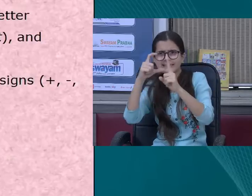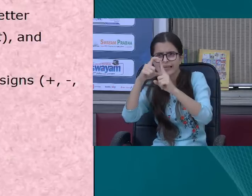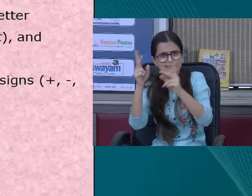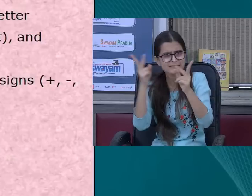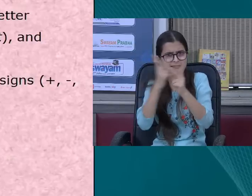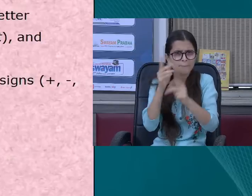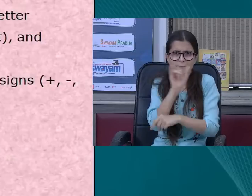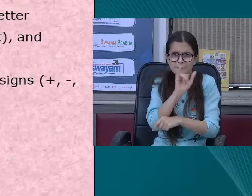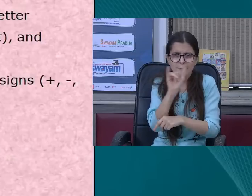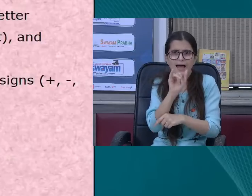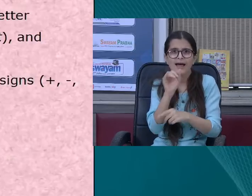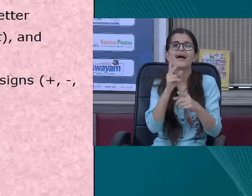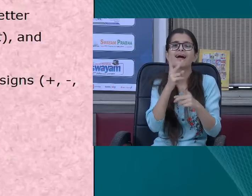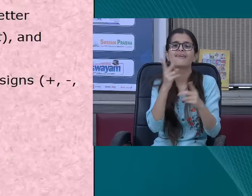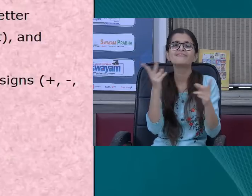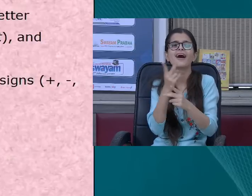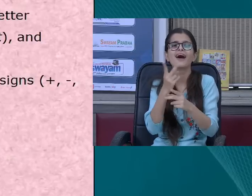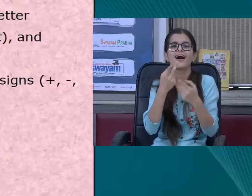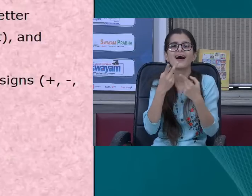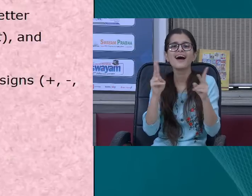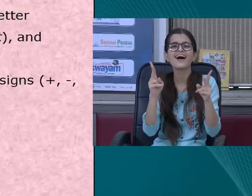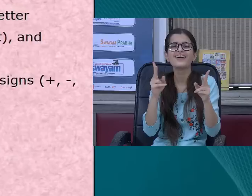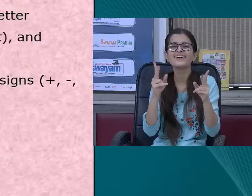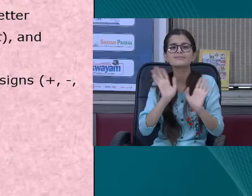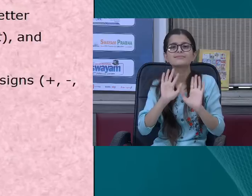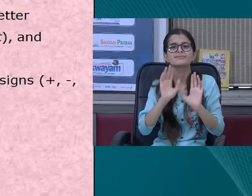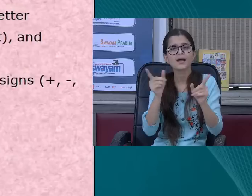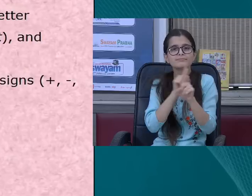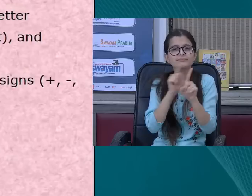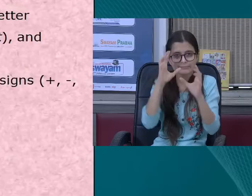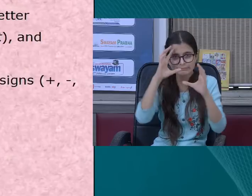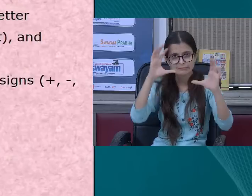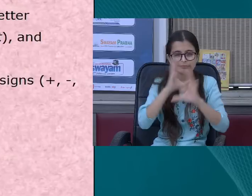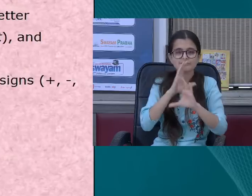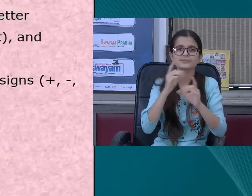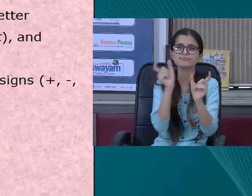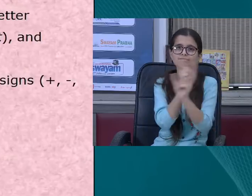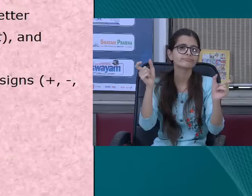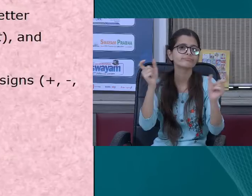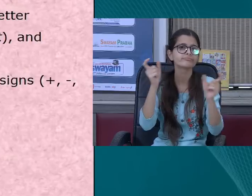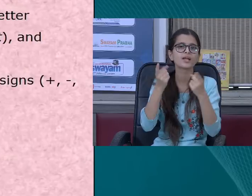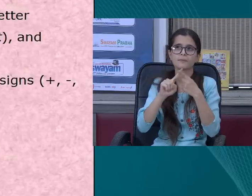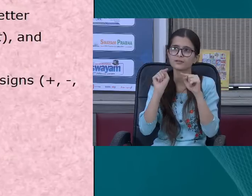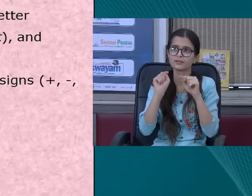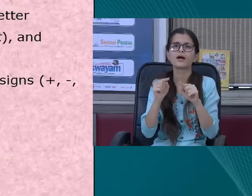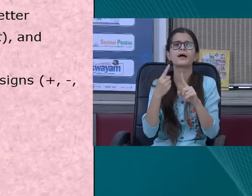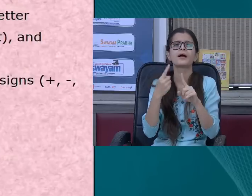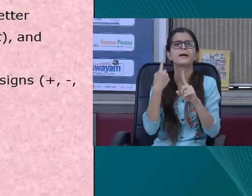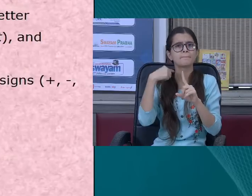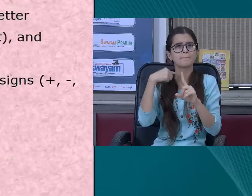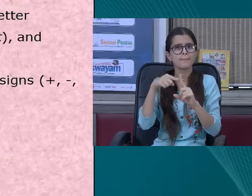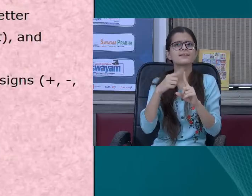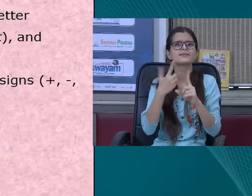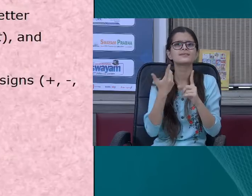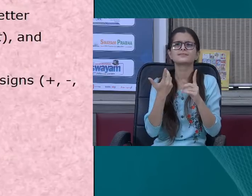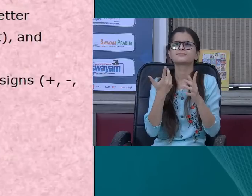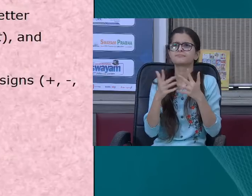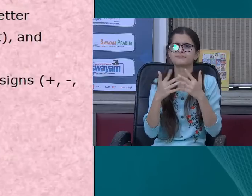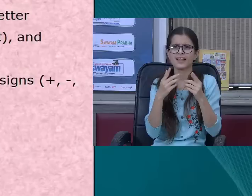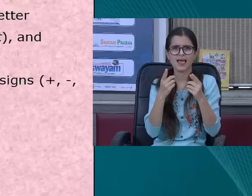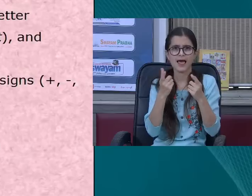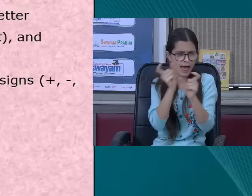sight vocabulary like run, eat, etc. And also that they commit some reversal